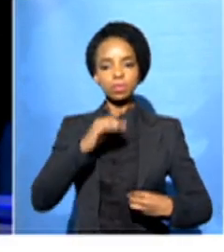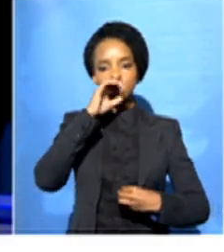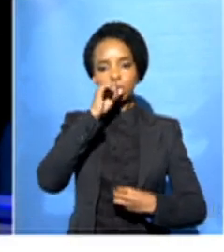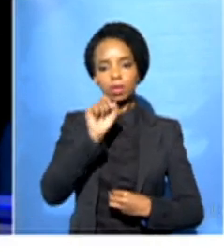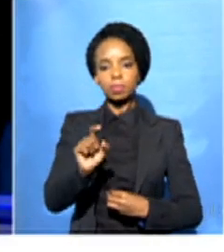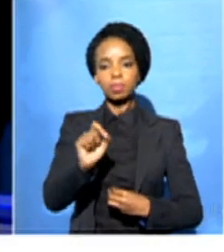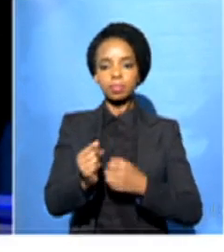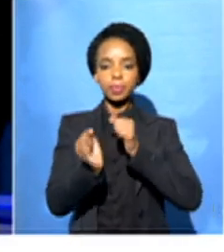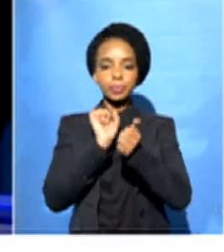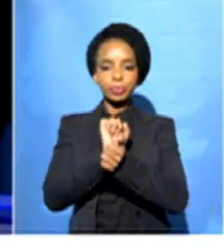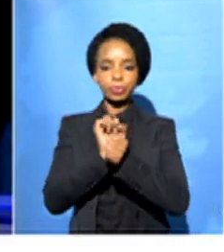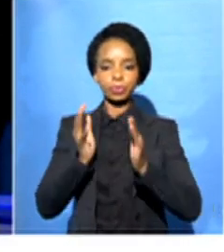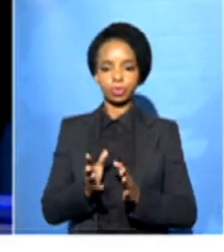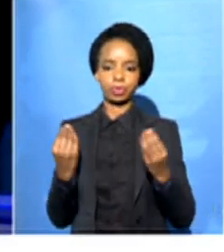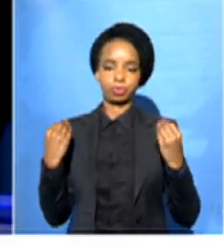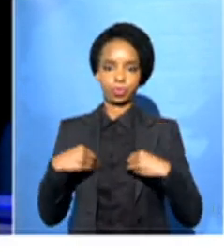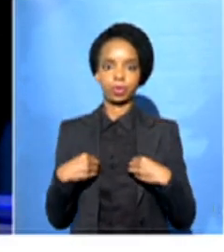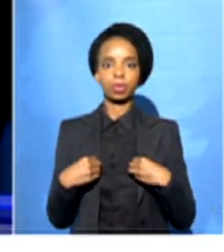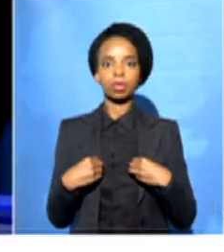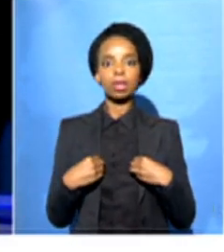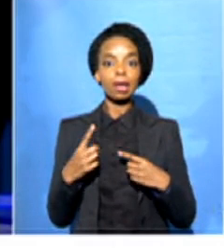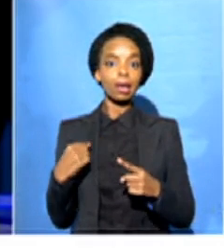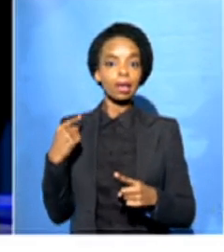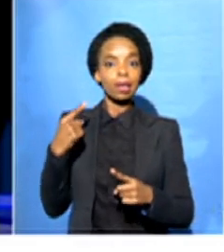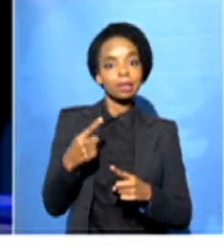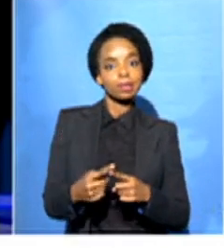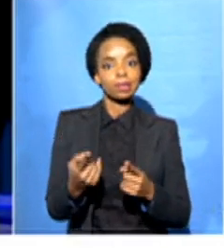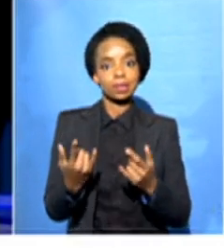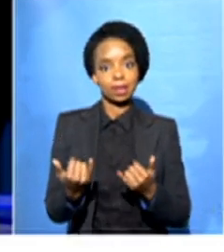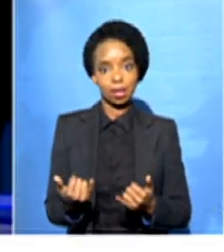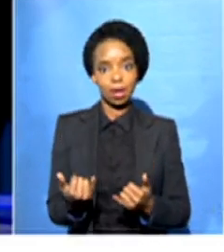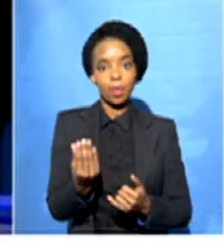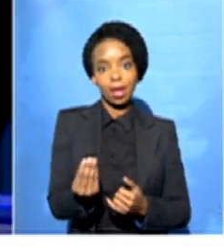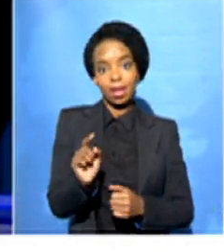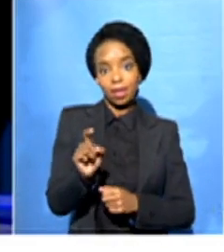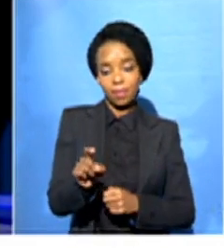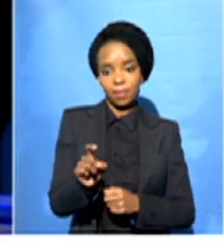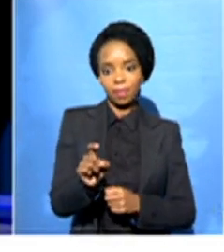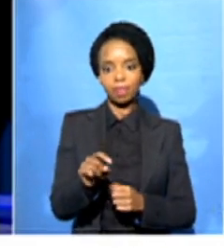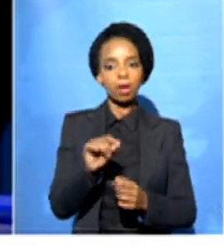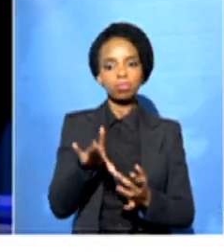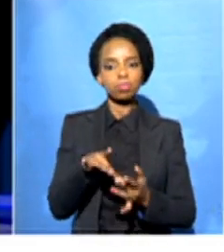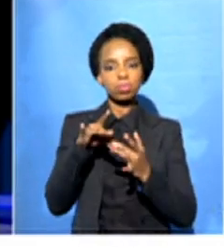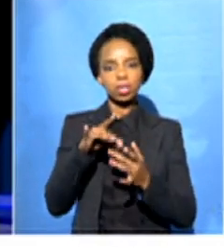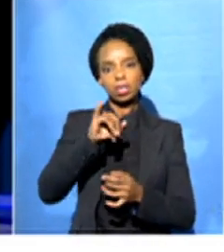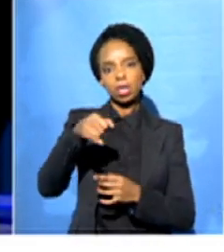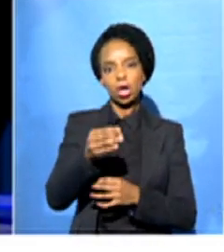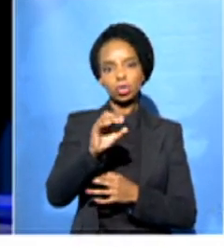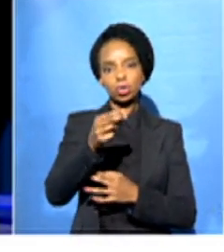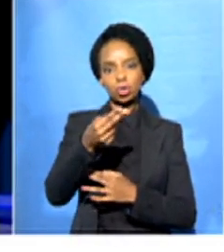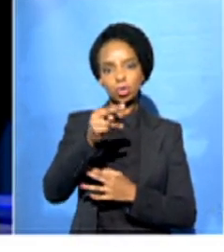prisoners wearing. We haven't until now, except for John Block and perhaps Alan